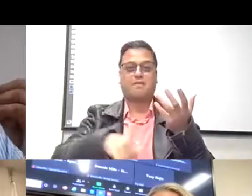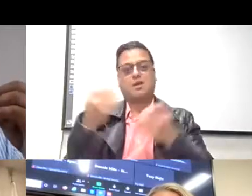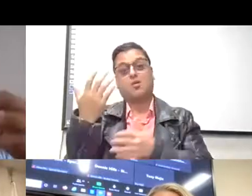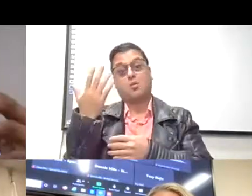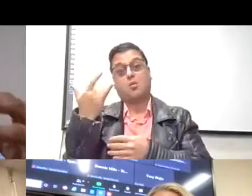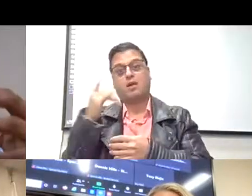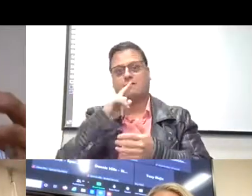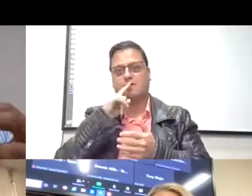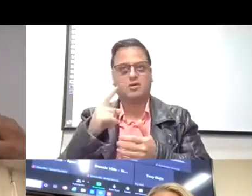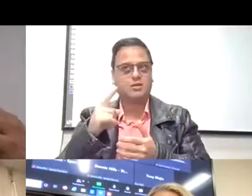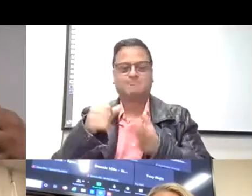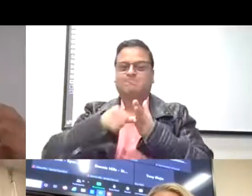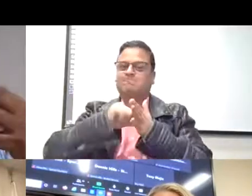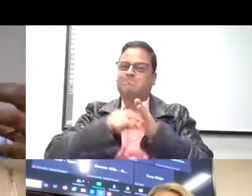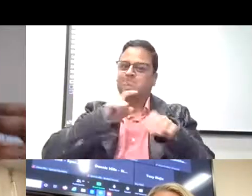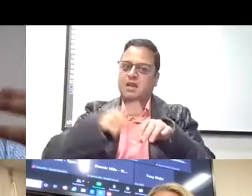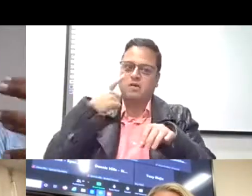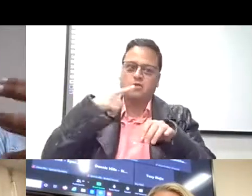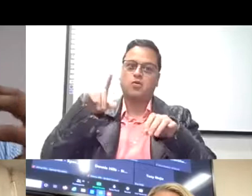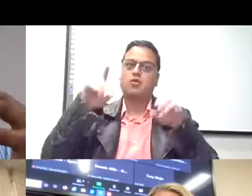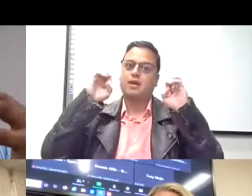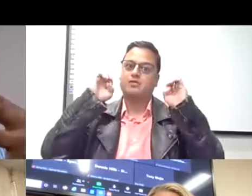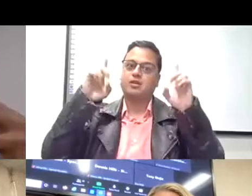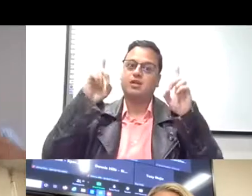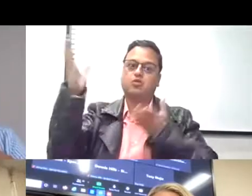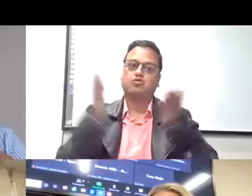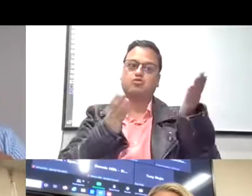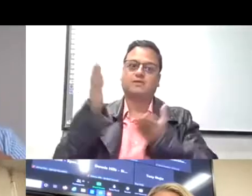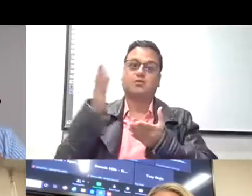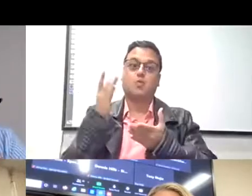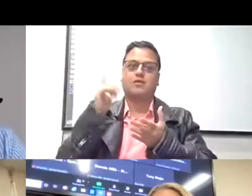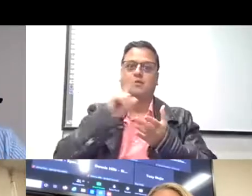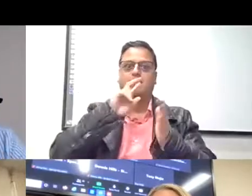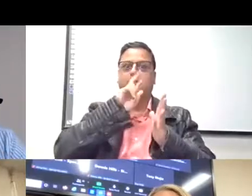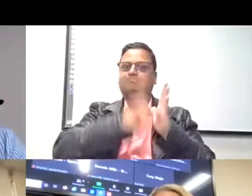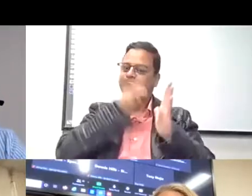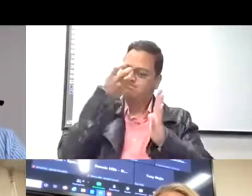really intense time for ed services because they're so wrapped up in the LCAP.